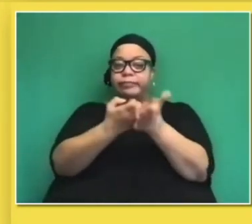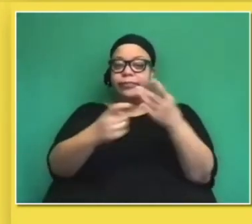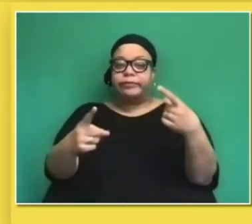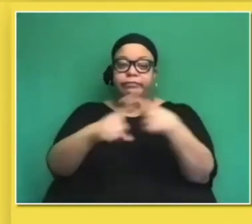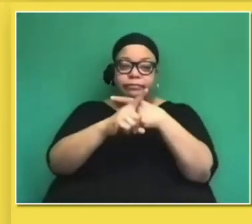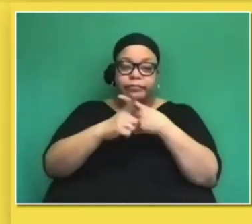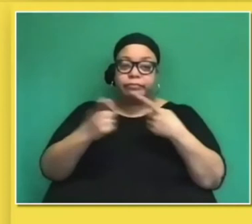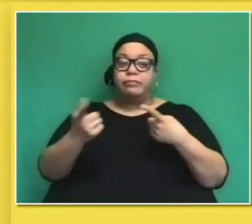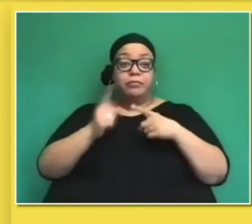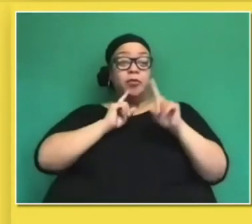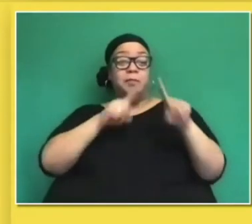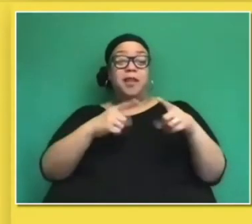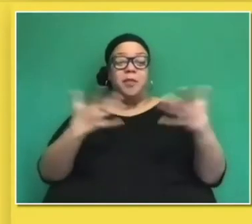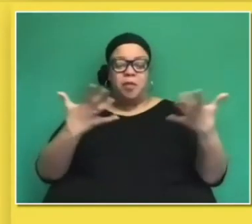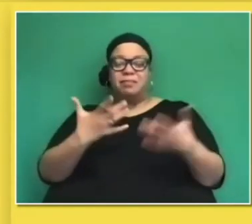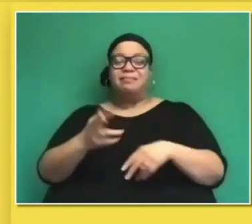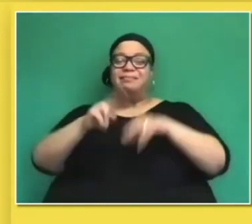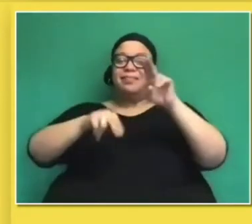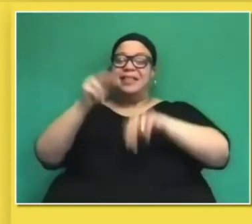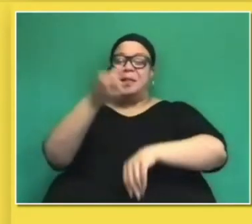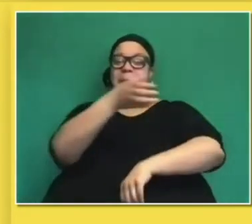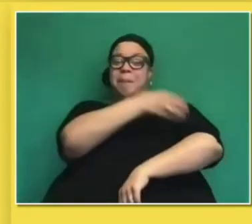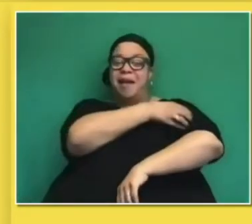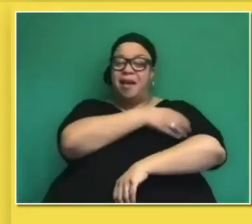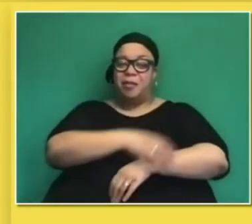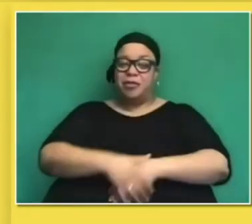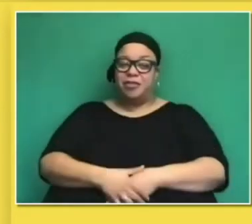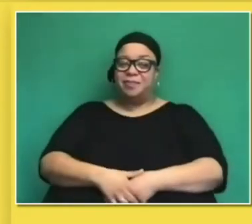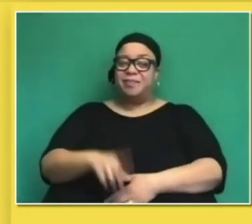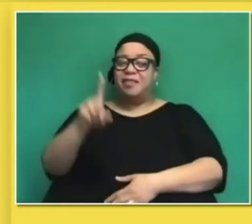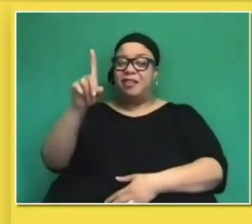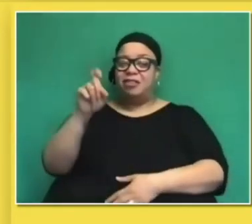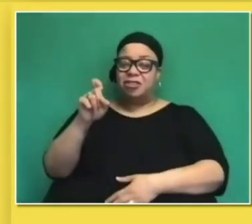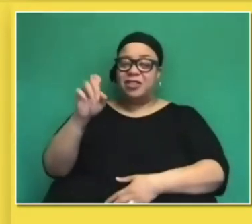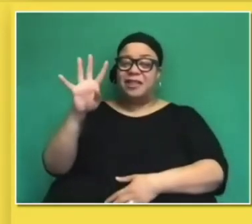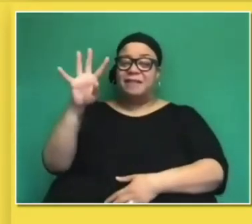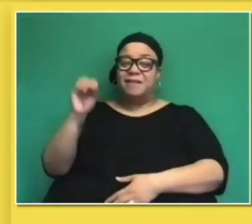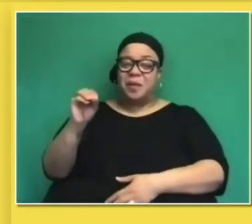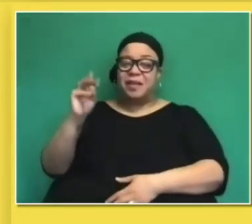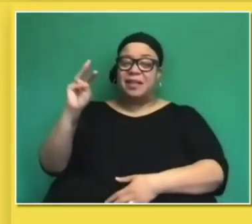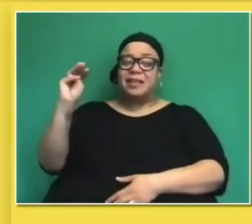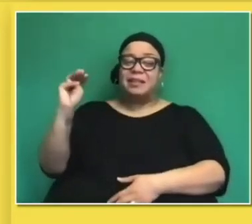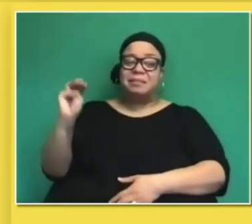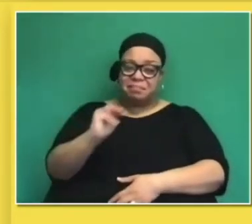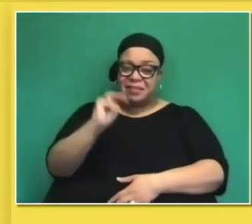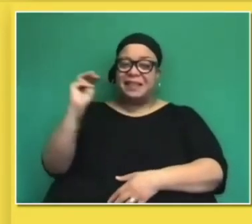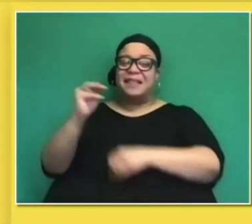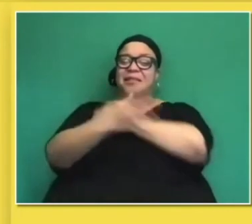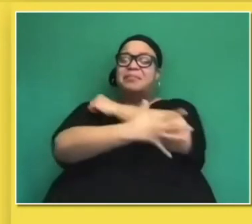of 140 million poor and low-income people.